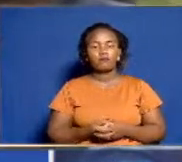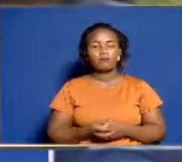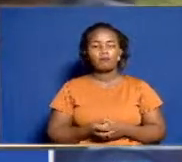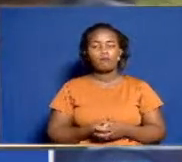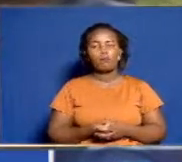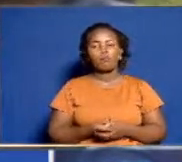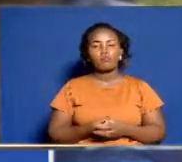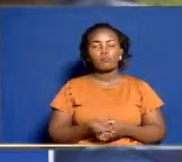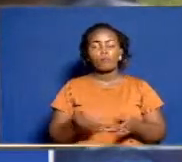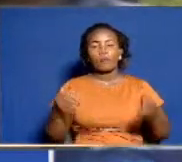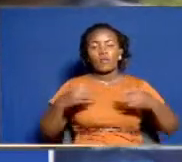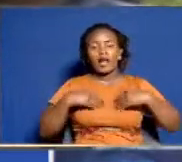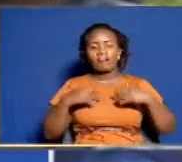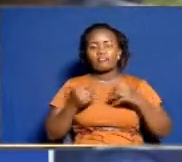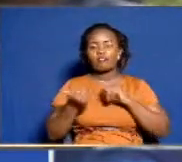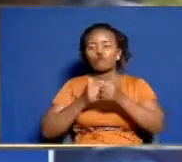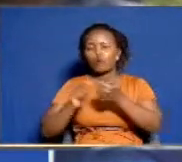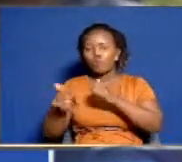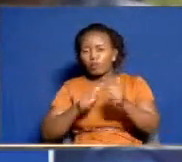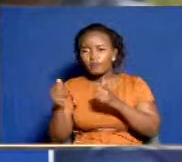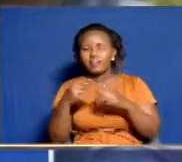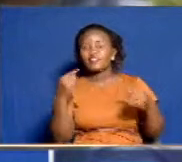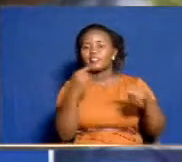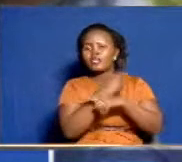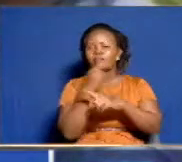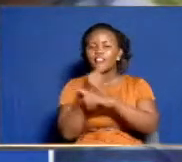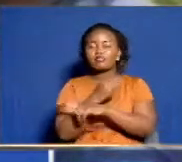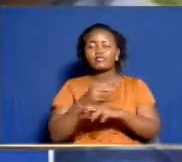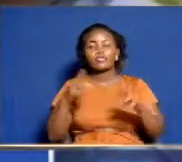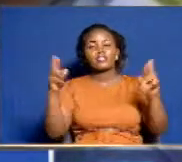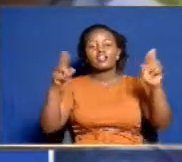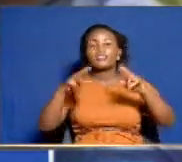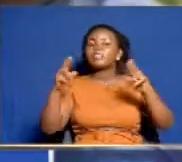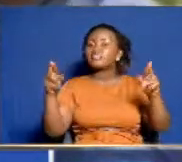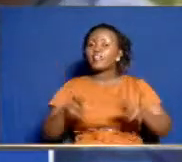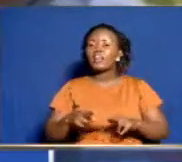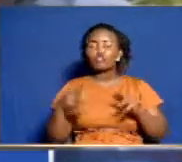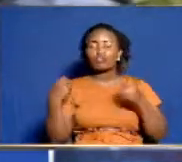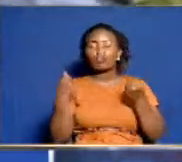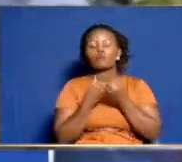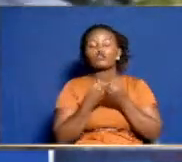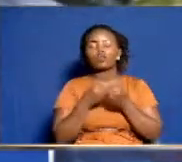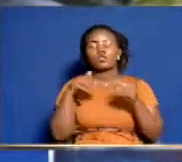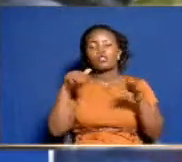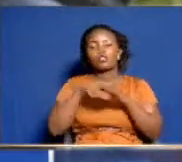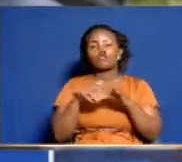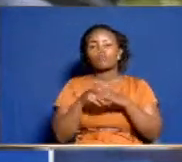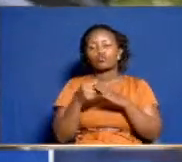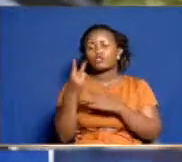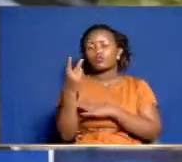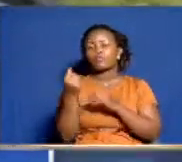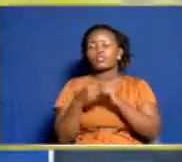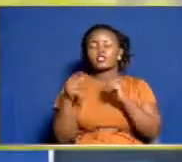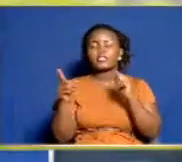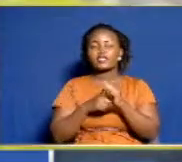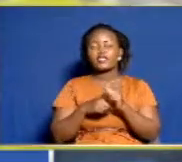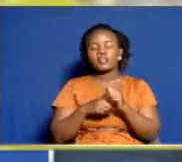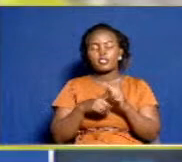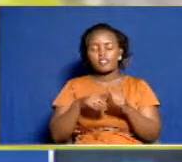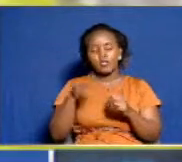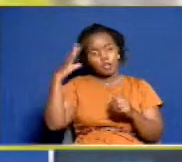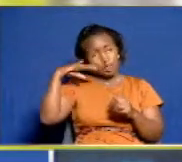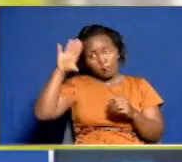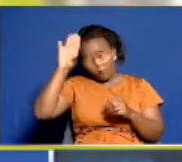Having competed in several international competitions, including the Rio Olympics in Brazil in 2016 and the 2019 World Relays